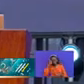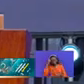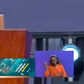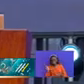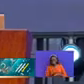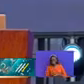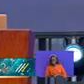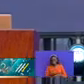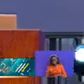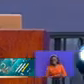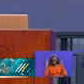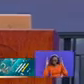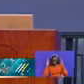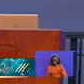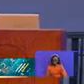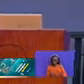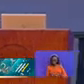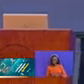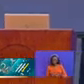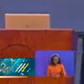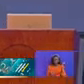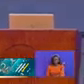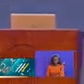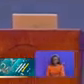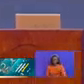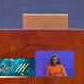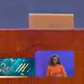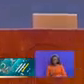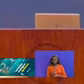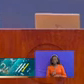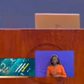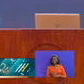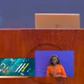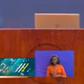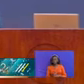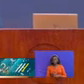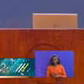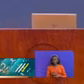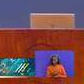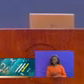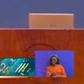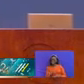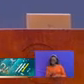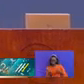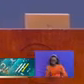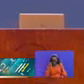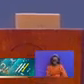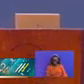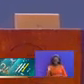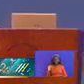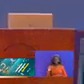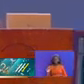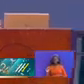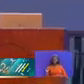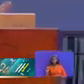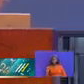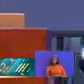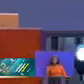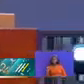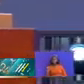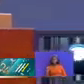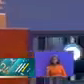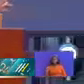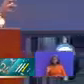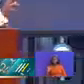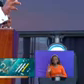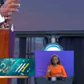yes it was time for Esther to enter and interrupt the program of Hammon so